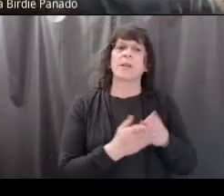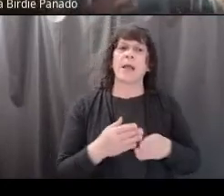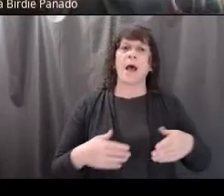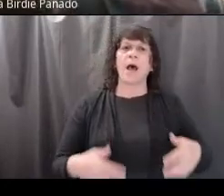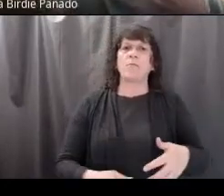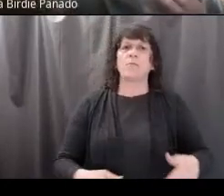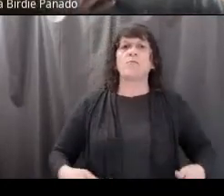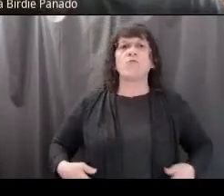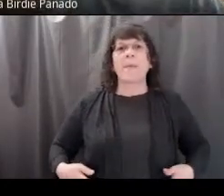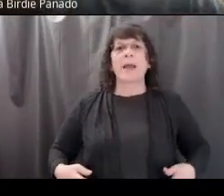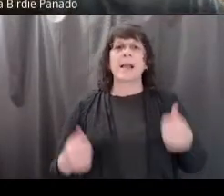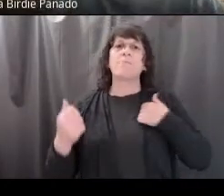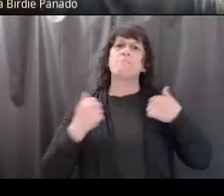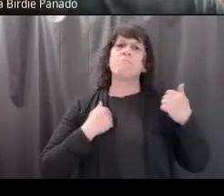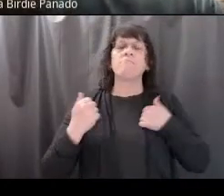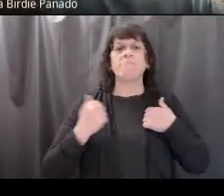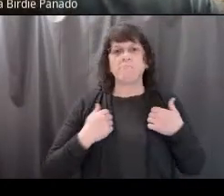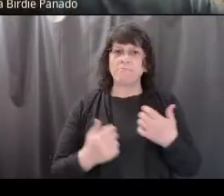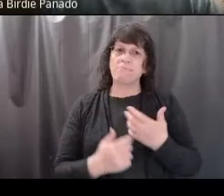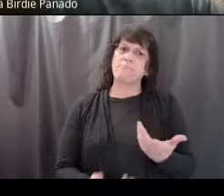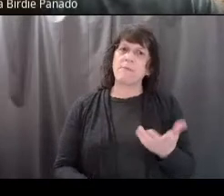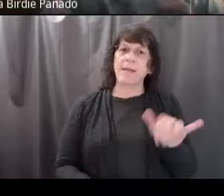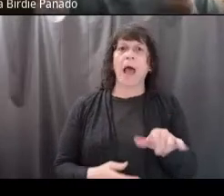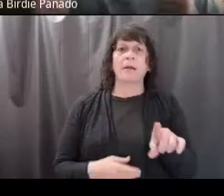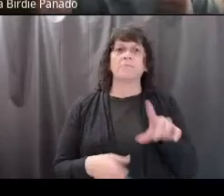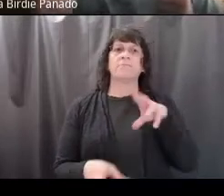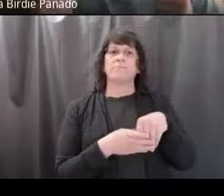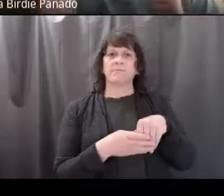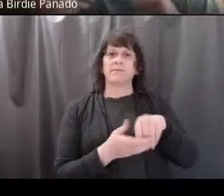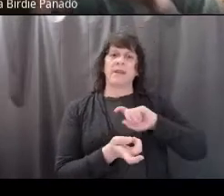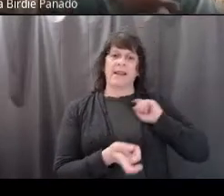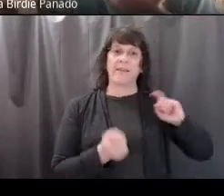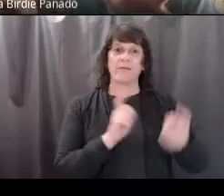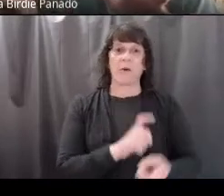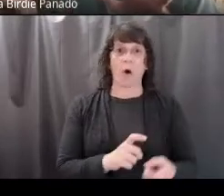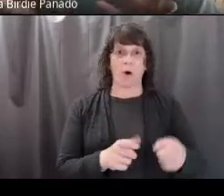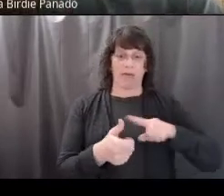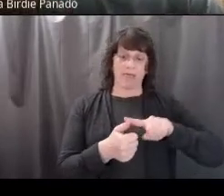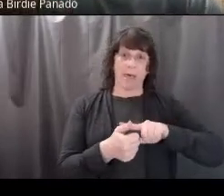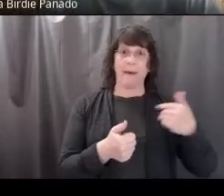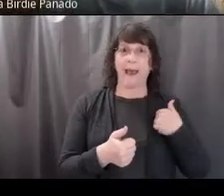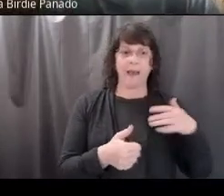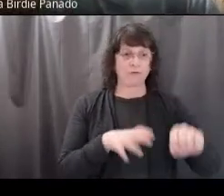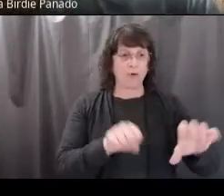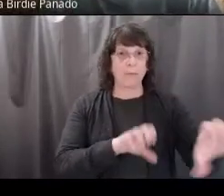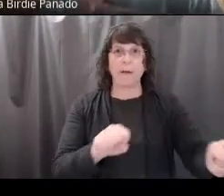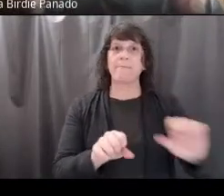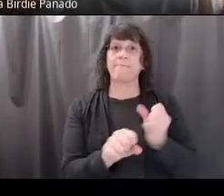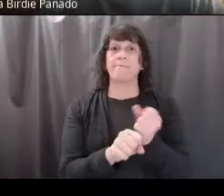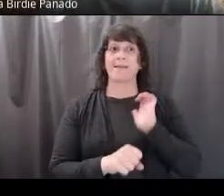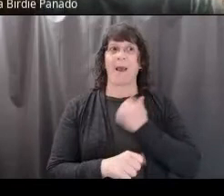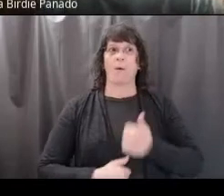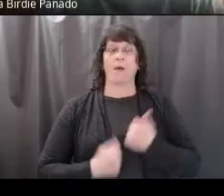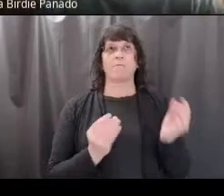primates like monkeys and gorillas, we have evolved to have thumbs to grab things, which makes our lives so